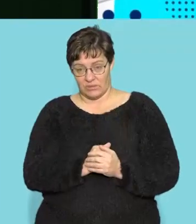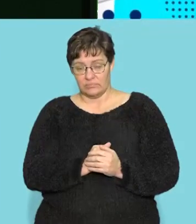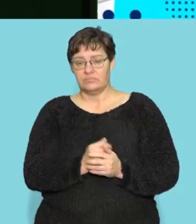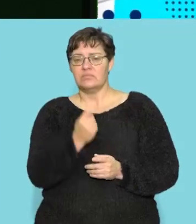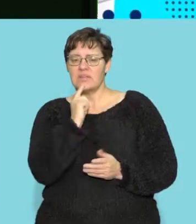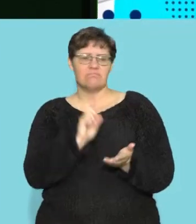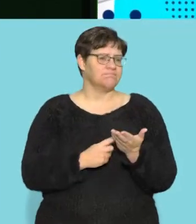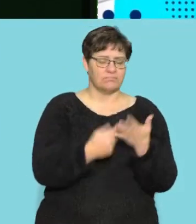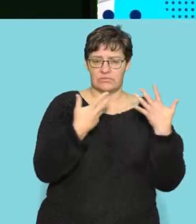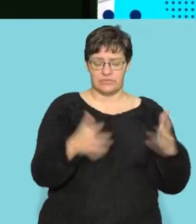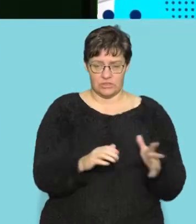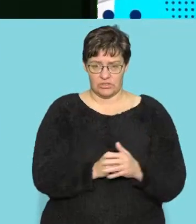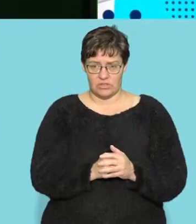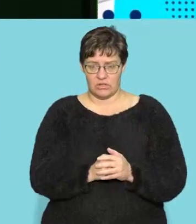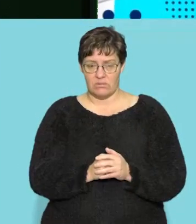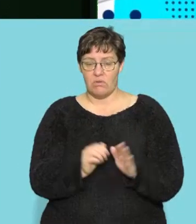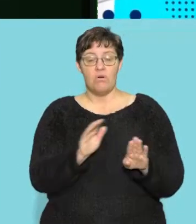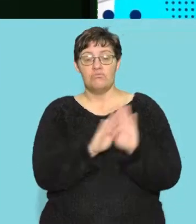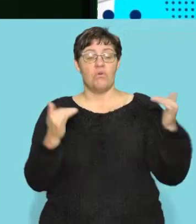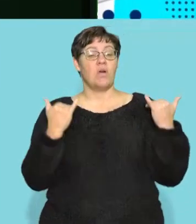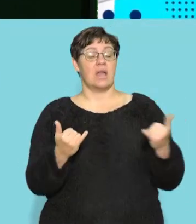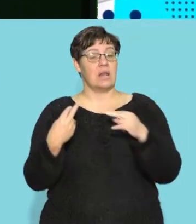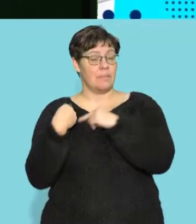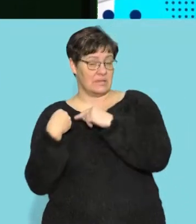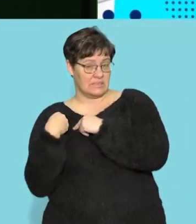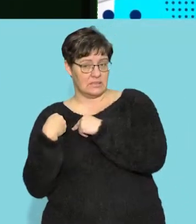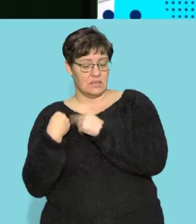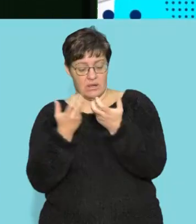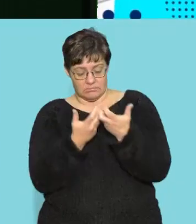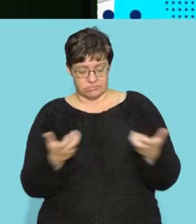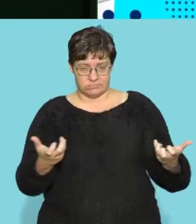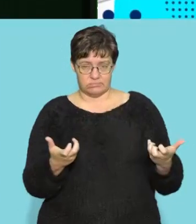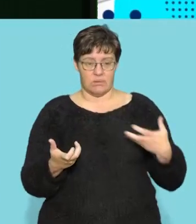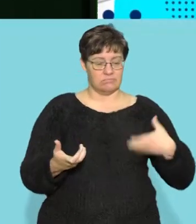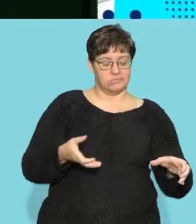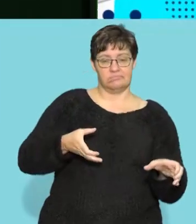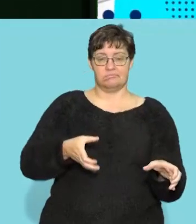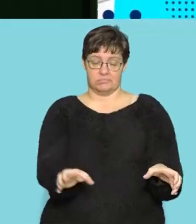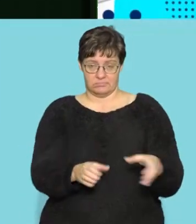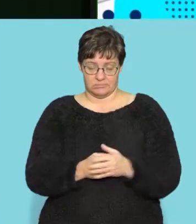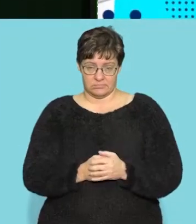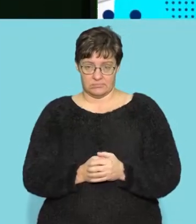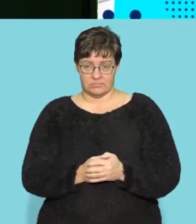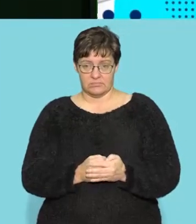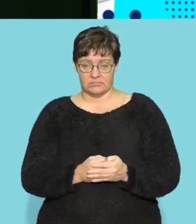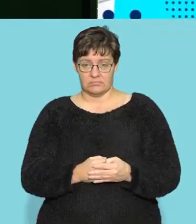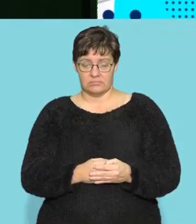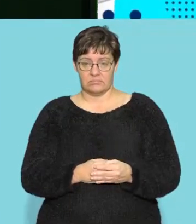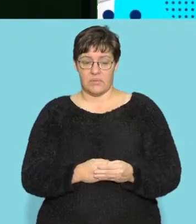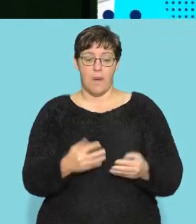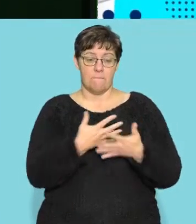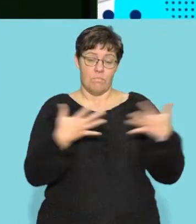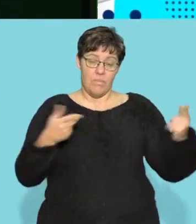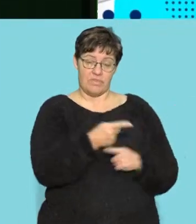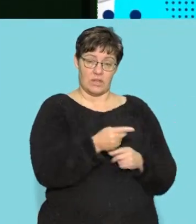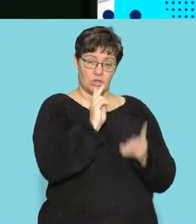we've spoken about it, where you take your non-current liability and split it up into two components, into the portion greater than